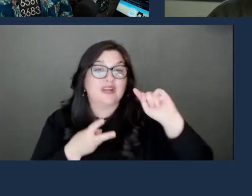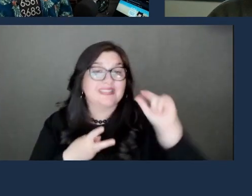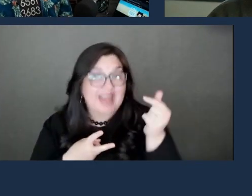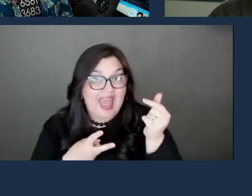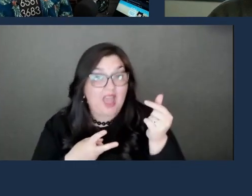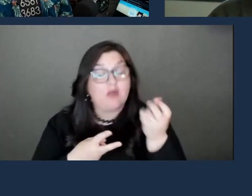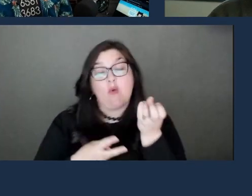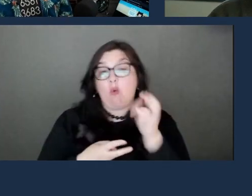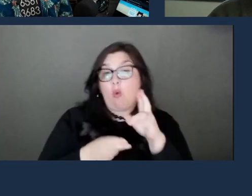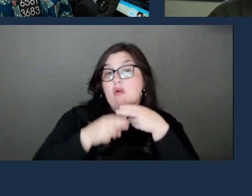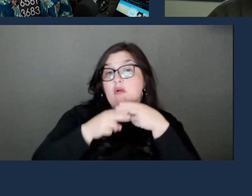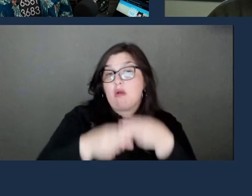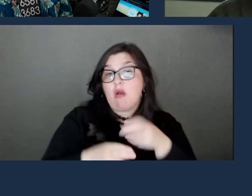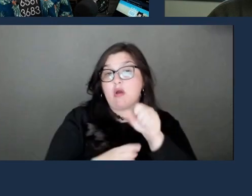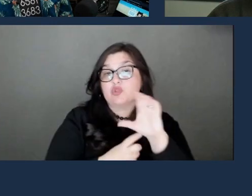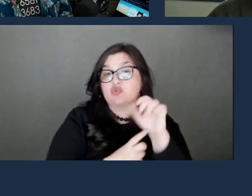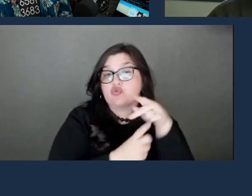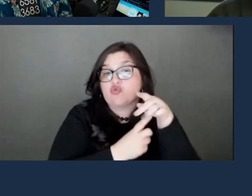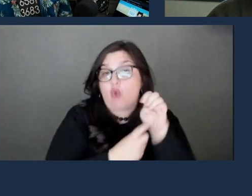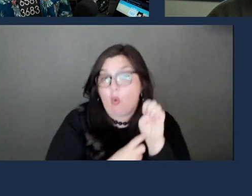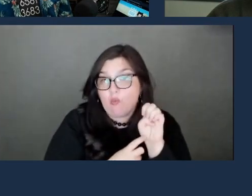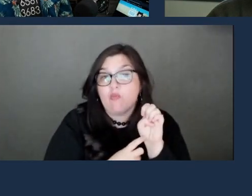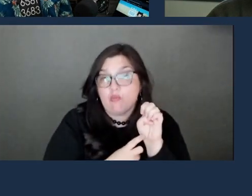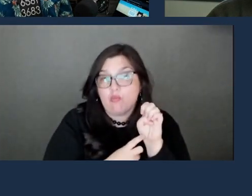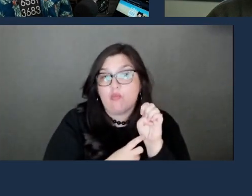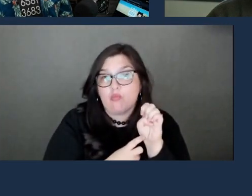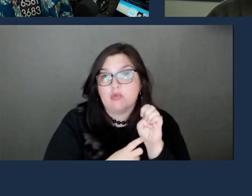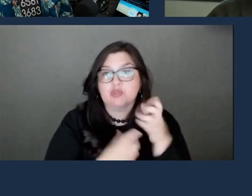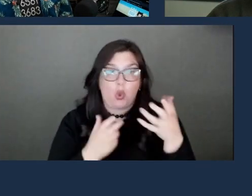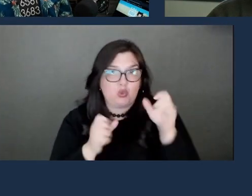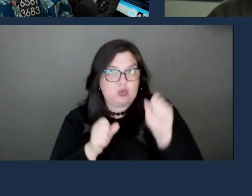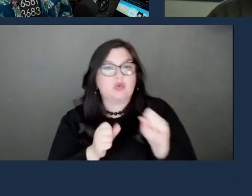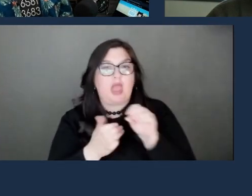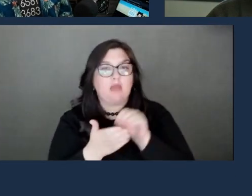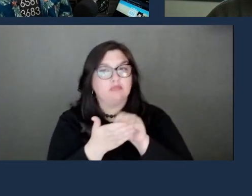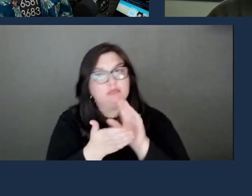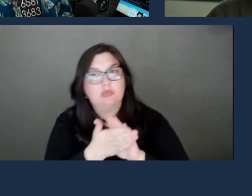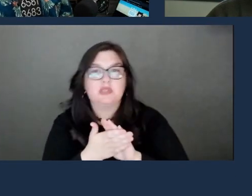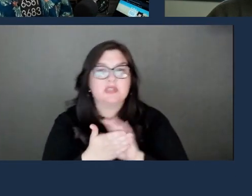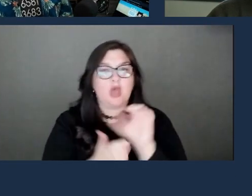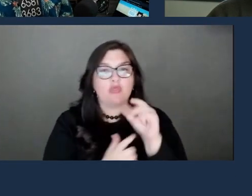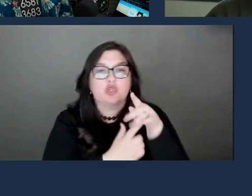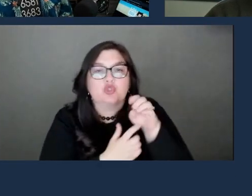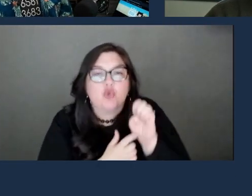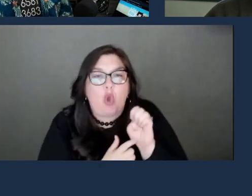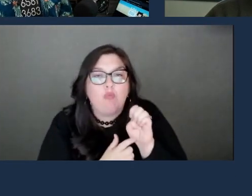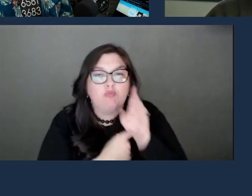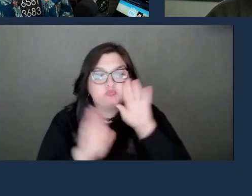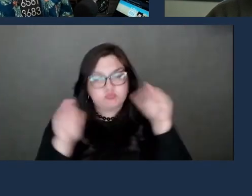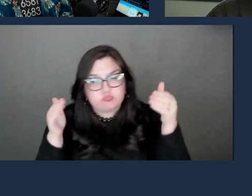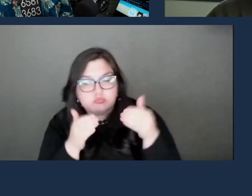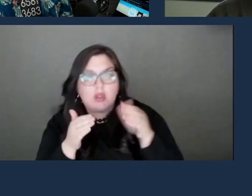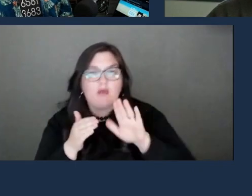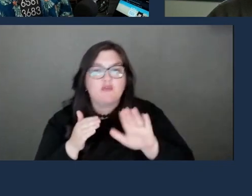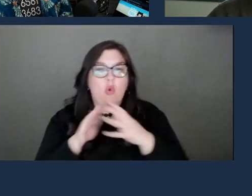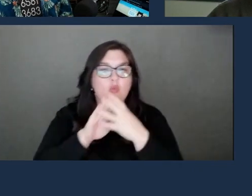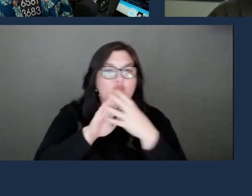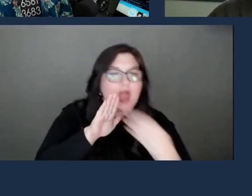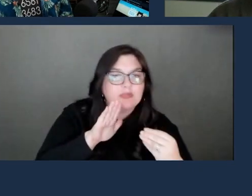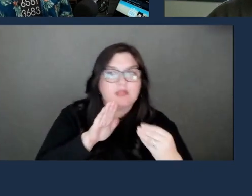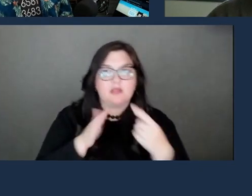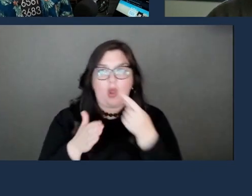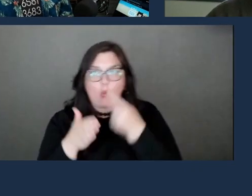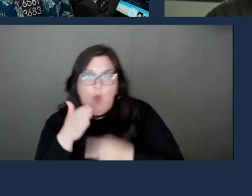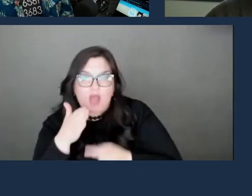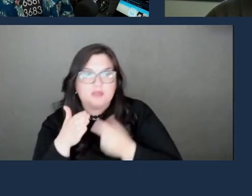scopes inside of your replication rule. So Jenna, what's the scope of replication that you want to replicate? Tell us the what. Okay.